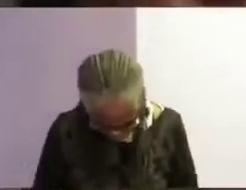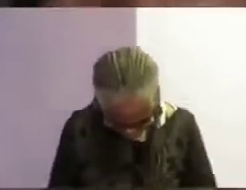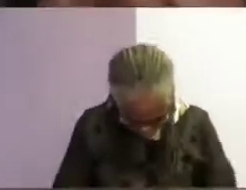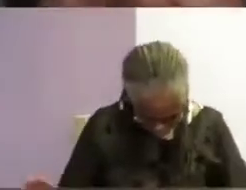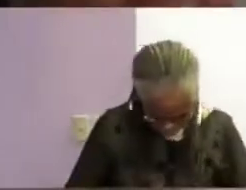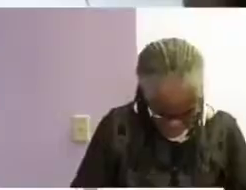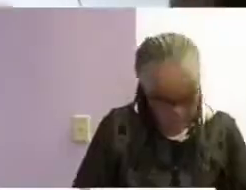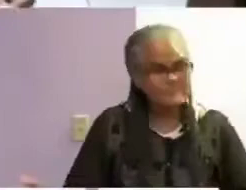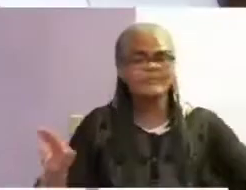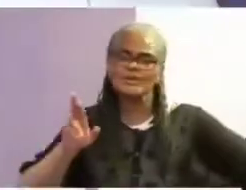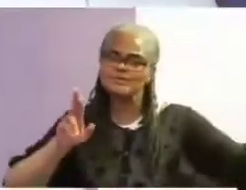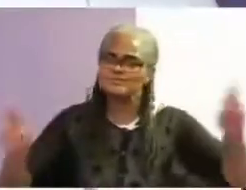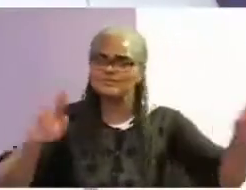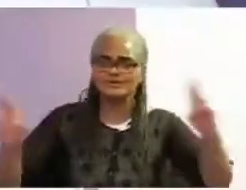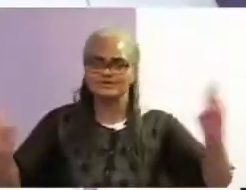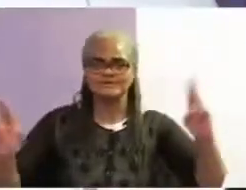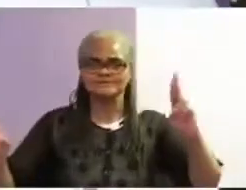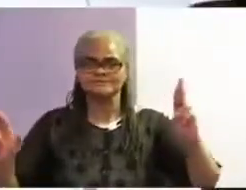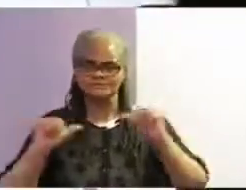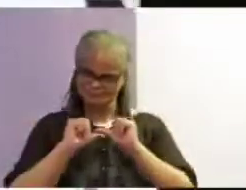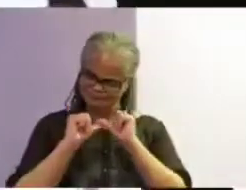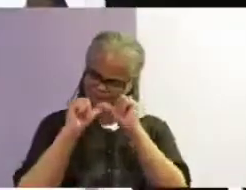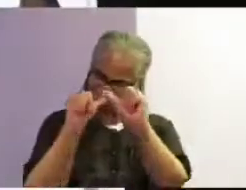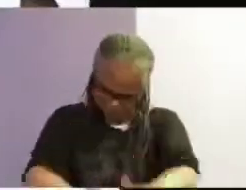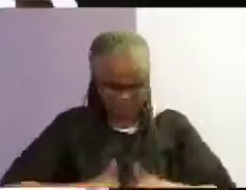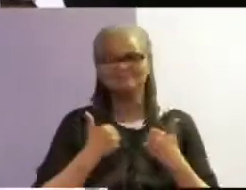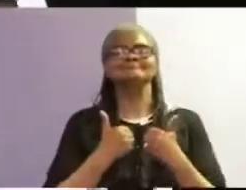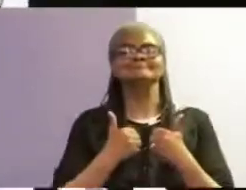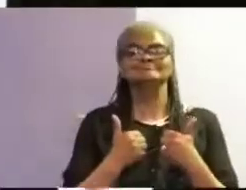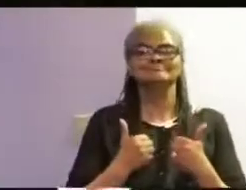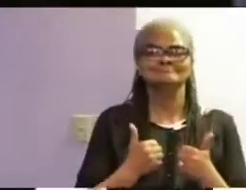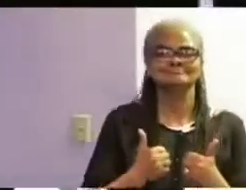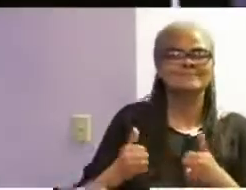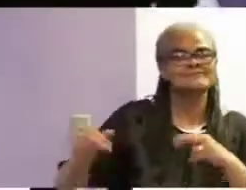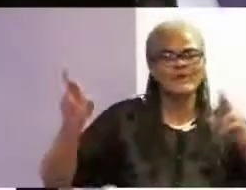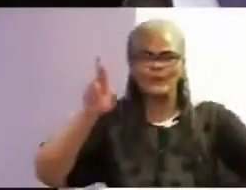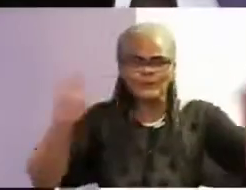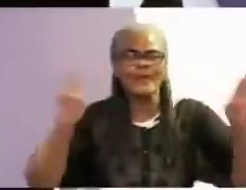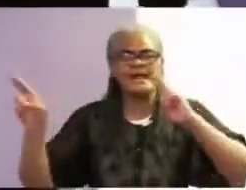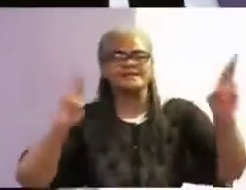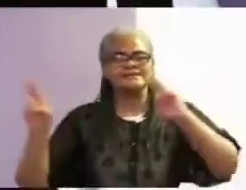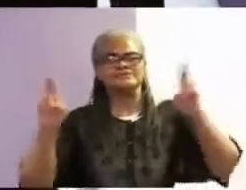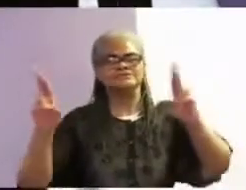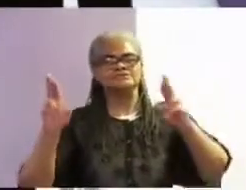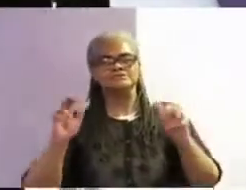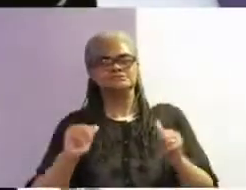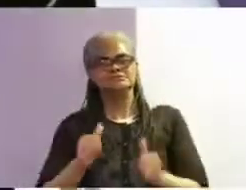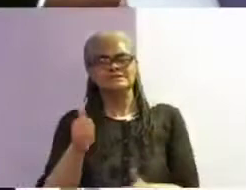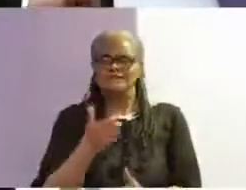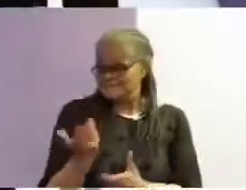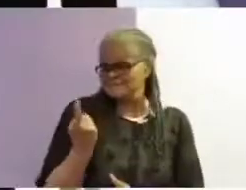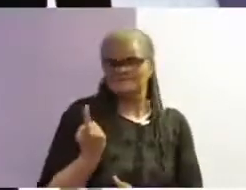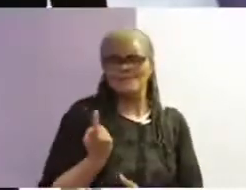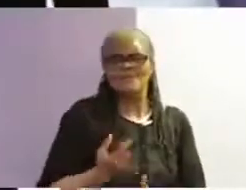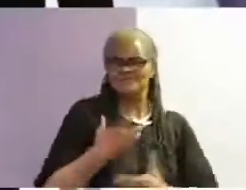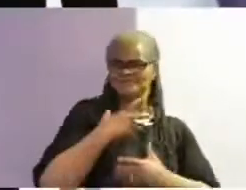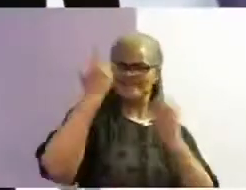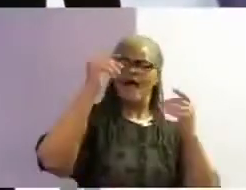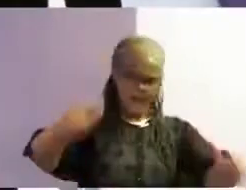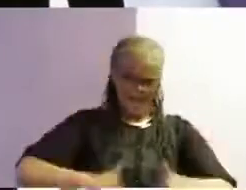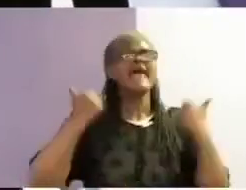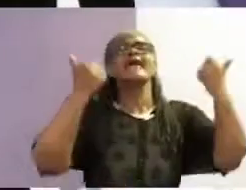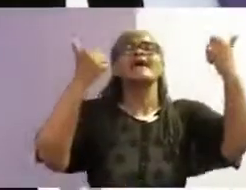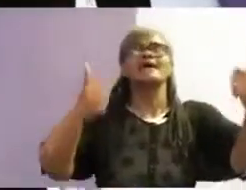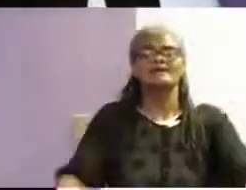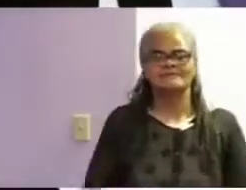Get ready to enjoy yourself. Get ready to live. Somebody shout, live!